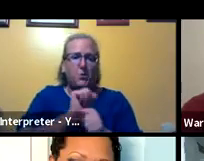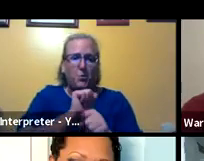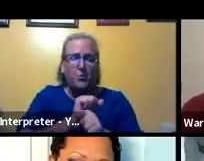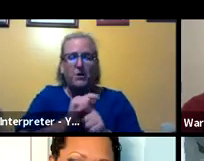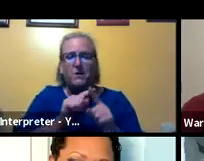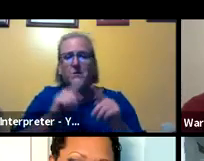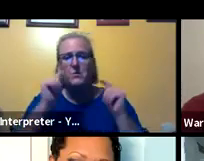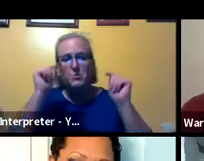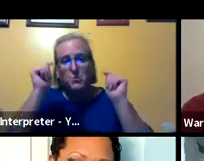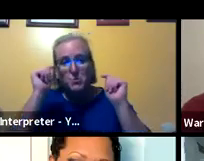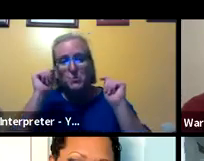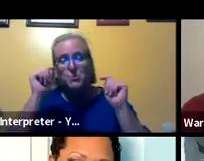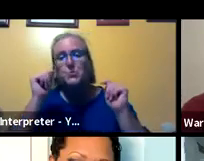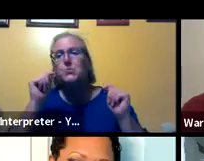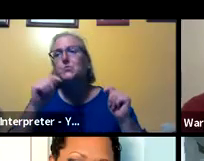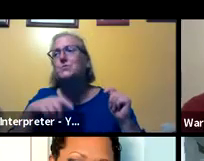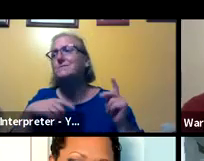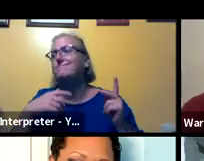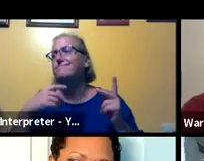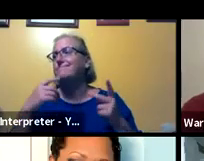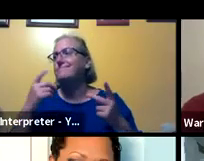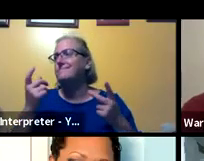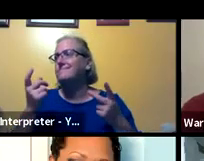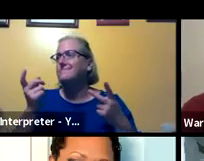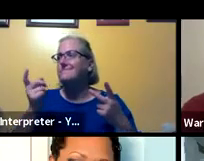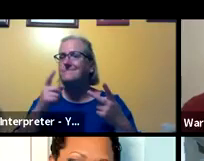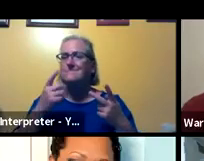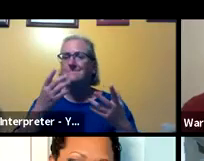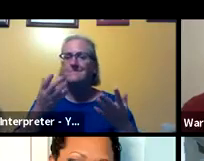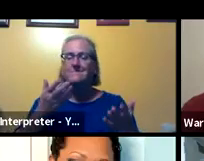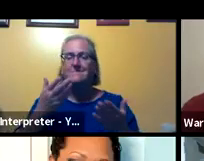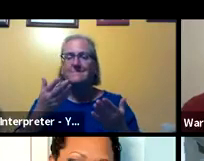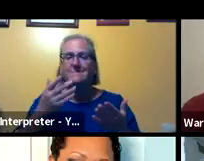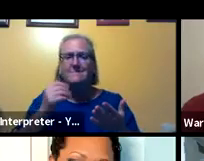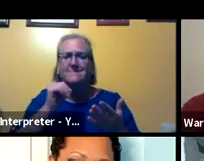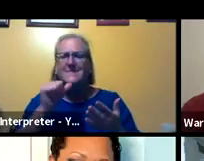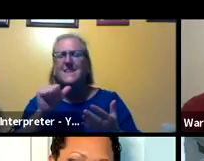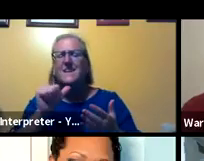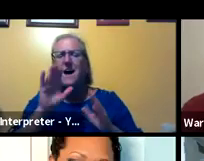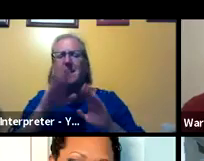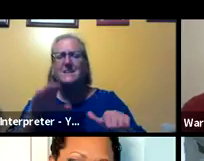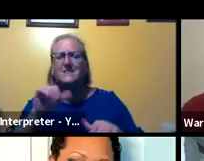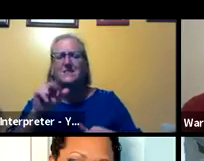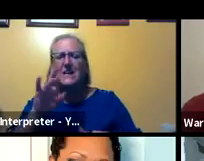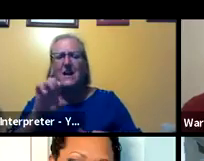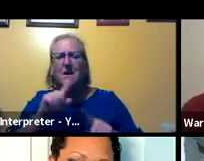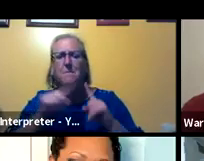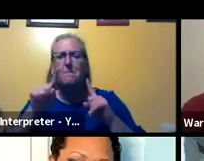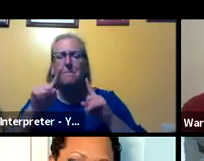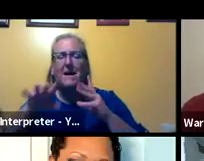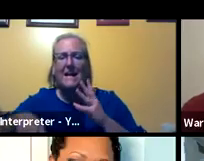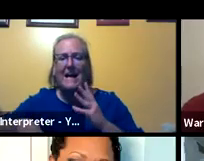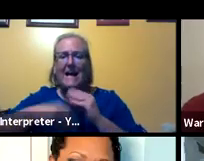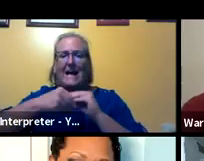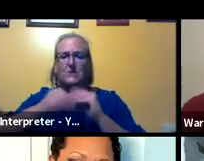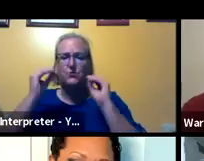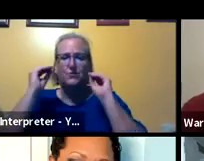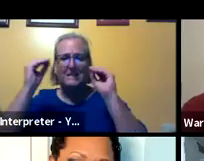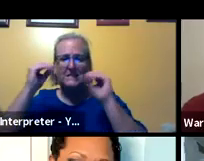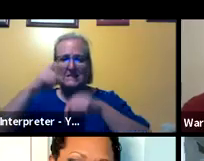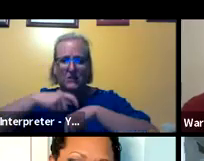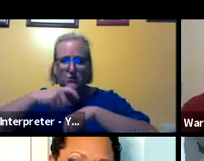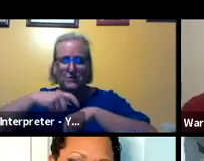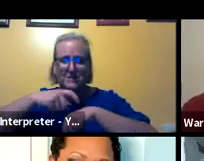tutoring and I guess it would be not calling it childcare, but calling it extra instructional time so that if the